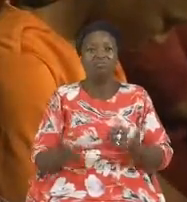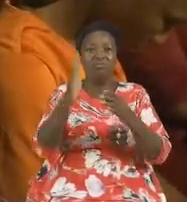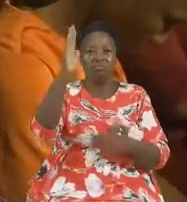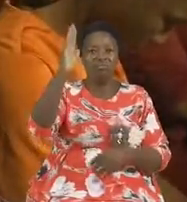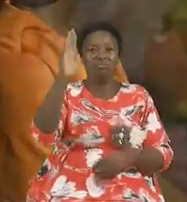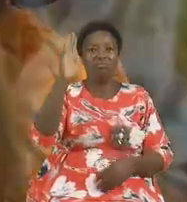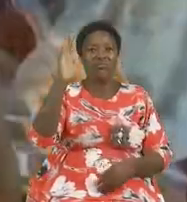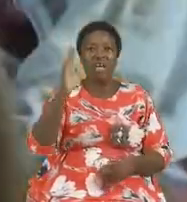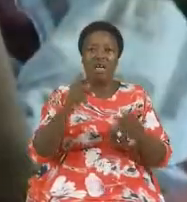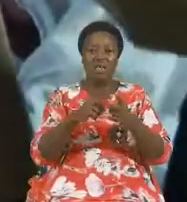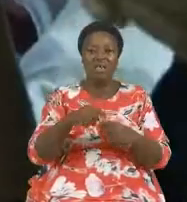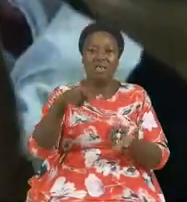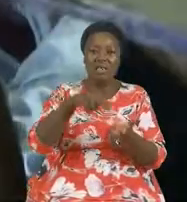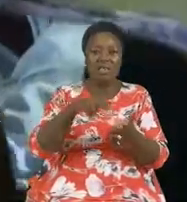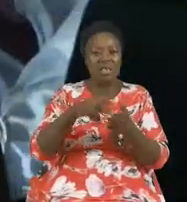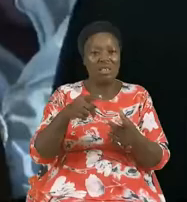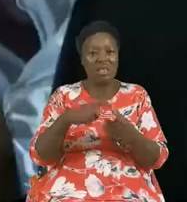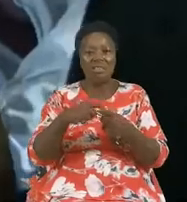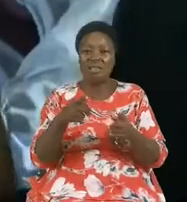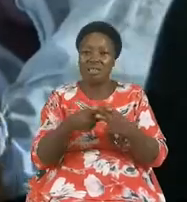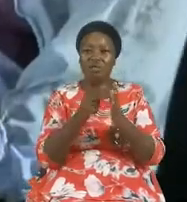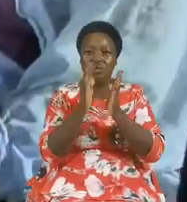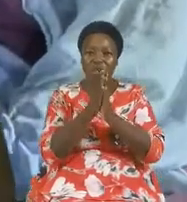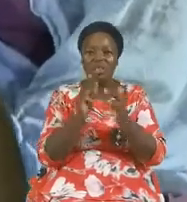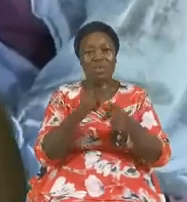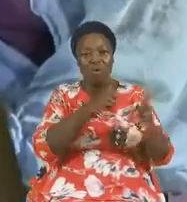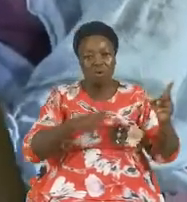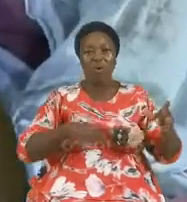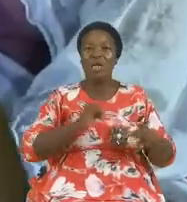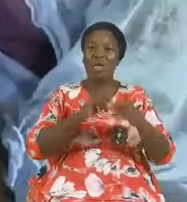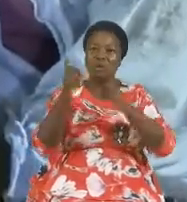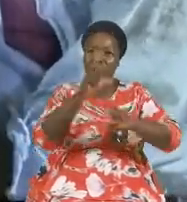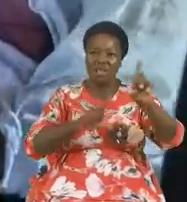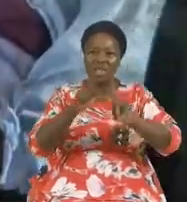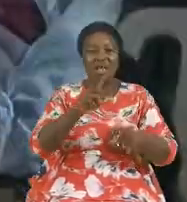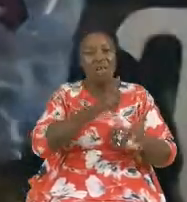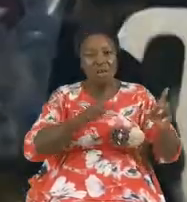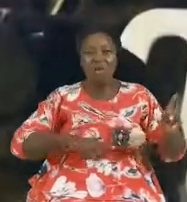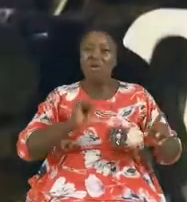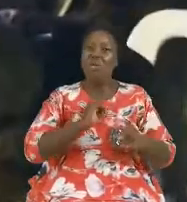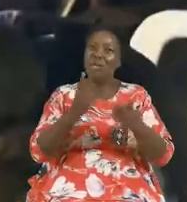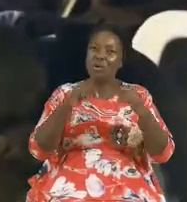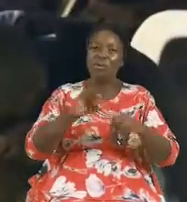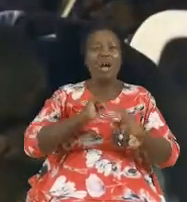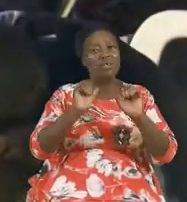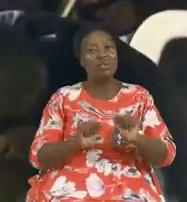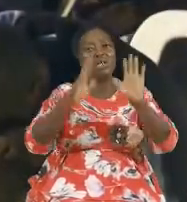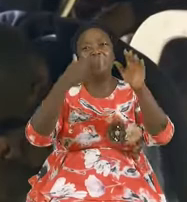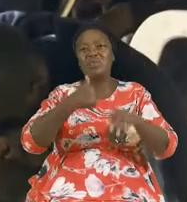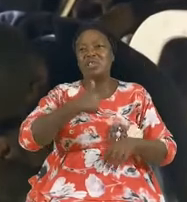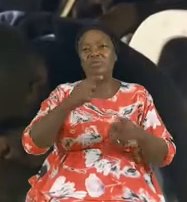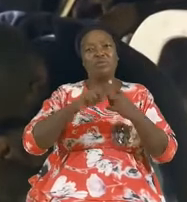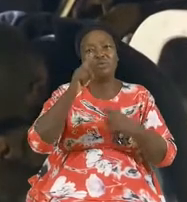today. God bless you. God bless you. Raise up your hand and stand up and say, Lord, I come. Lord, I come.